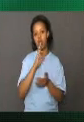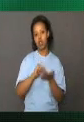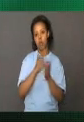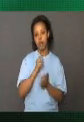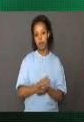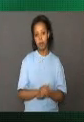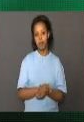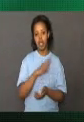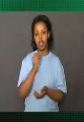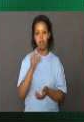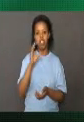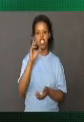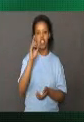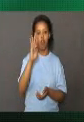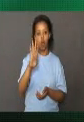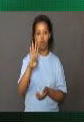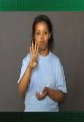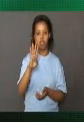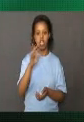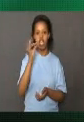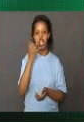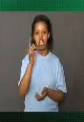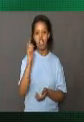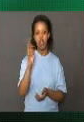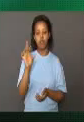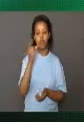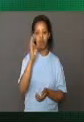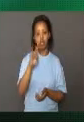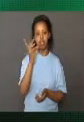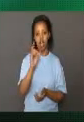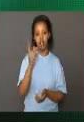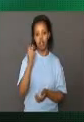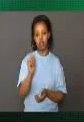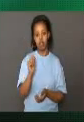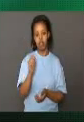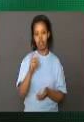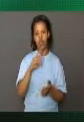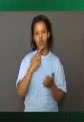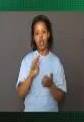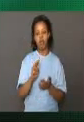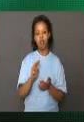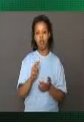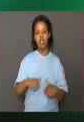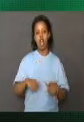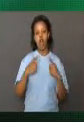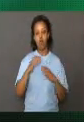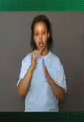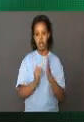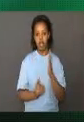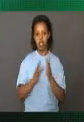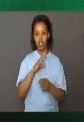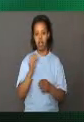the CD4 lymphocytes or to decrease its lifespan to prevent